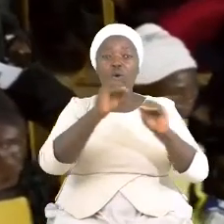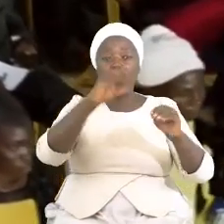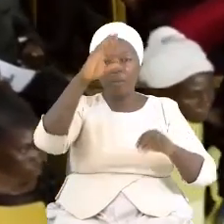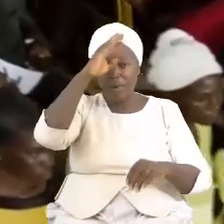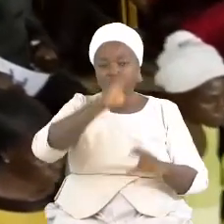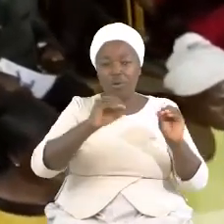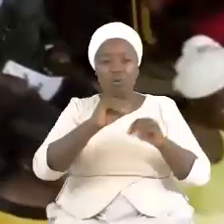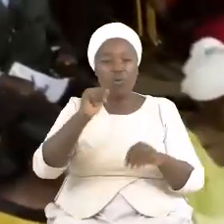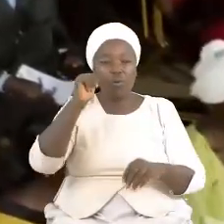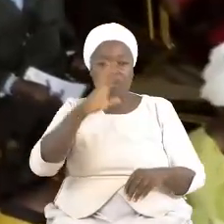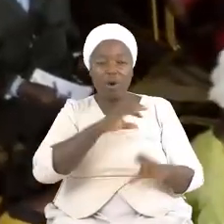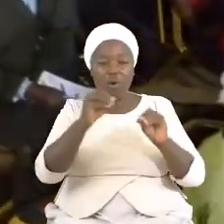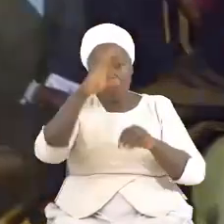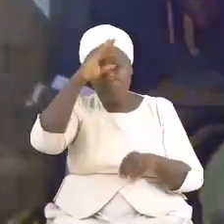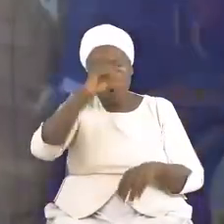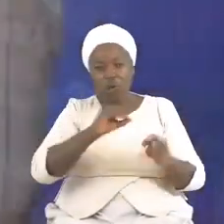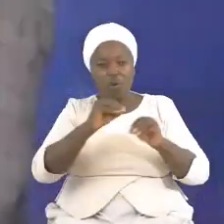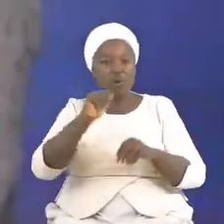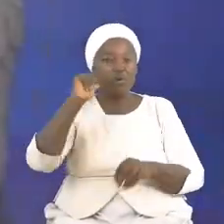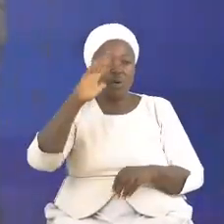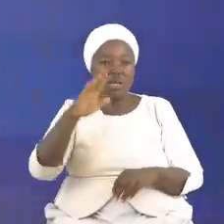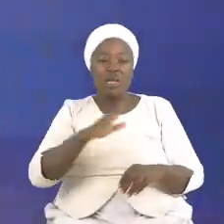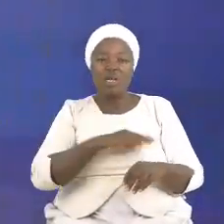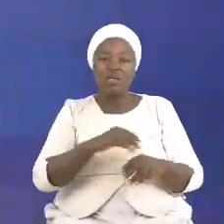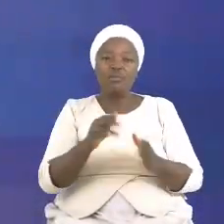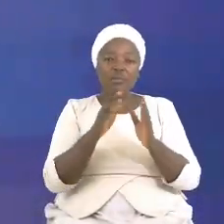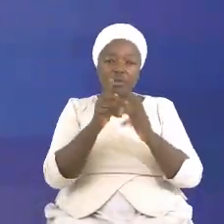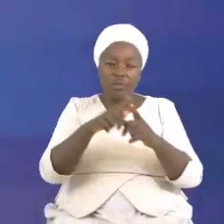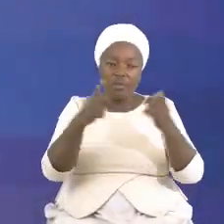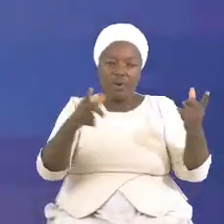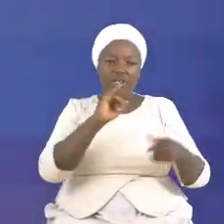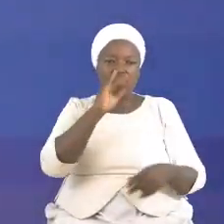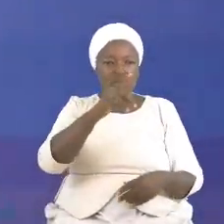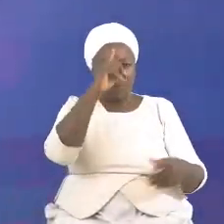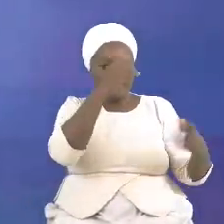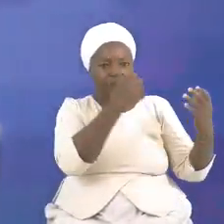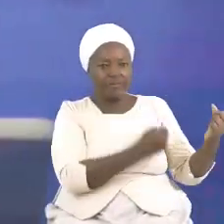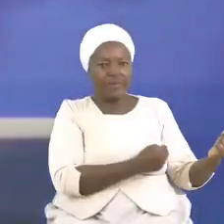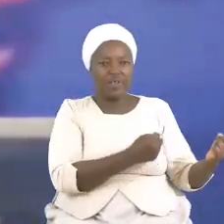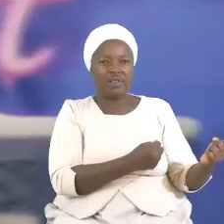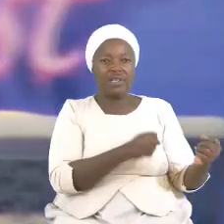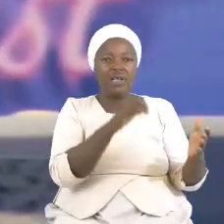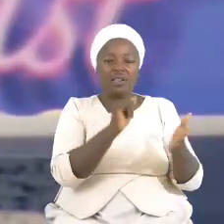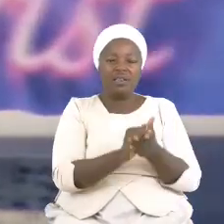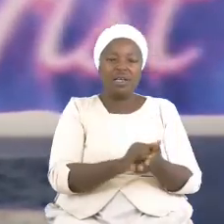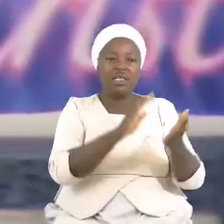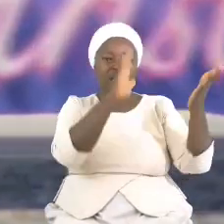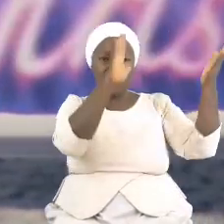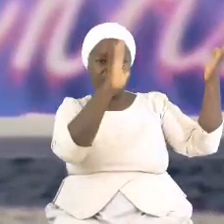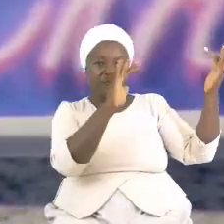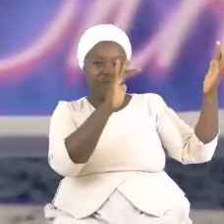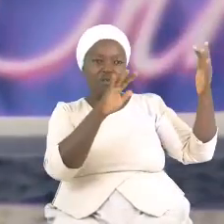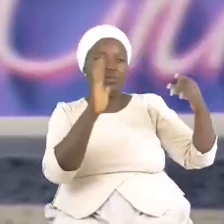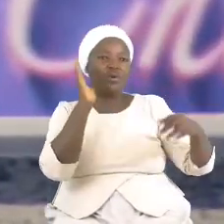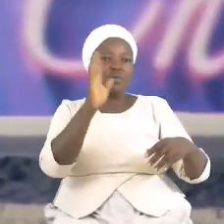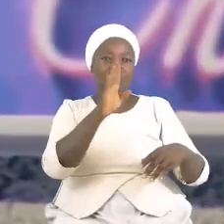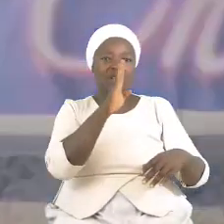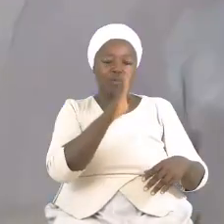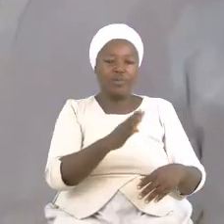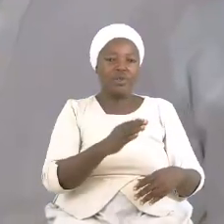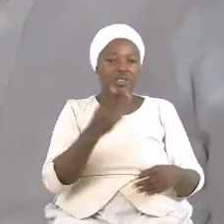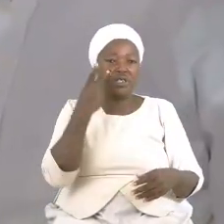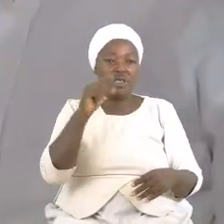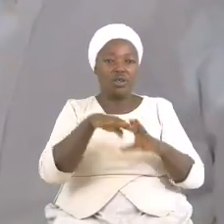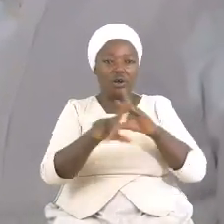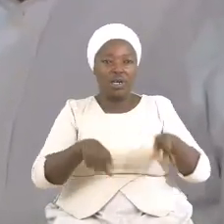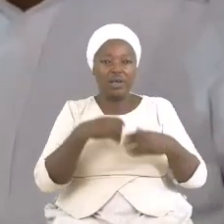O boy, O girl, great is thy faith." That expectation will be realized tonight in